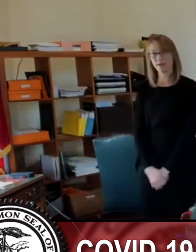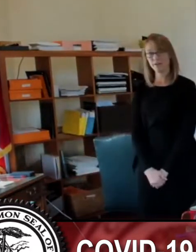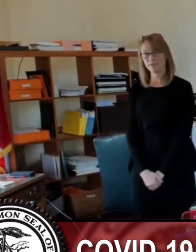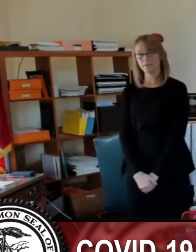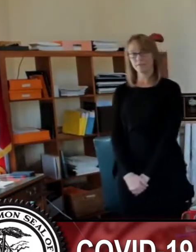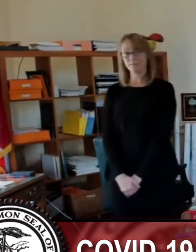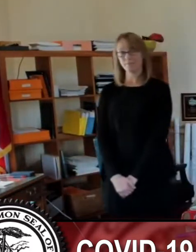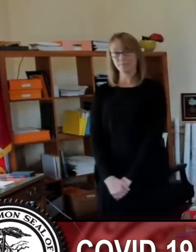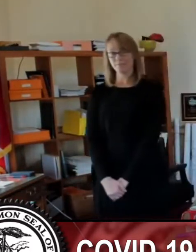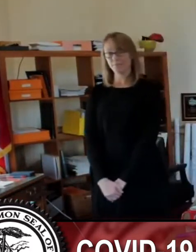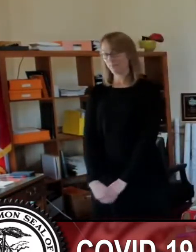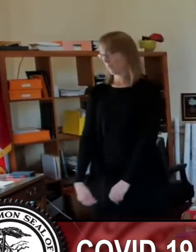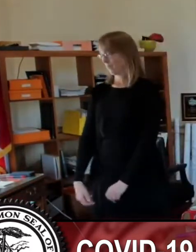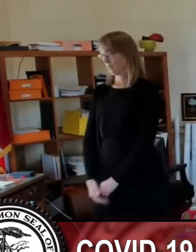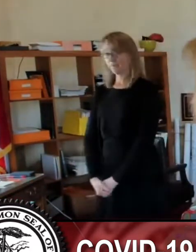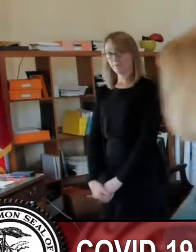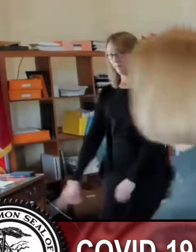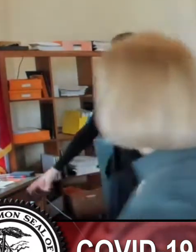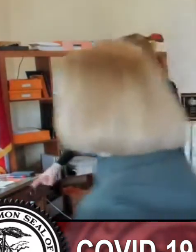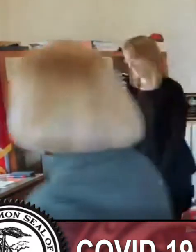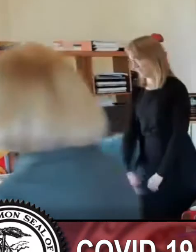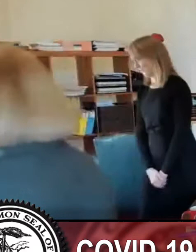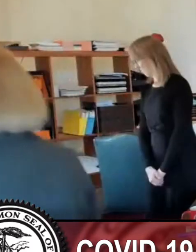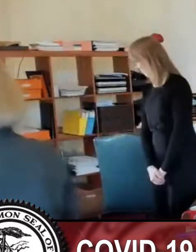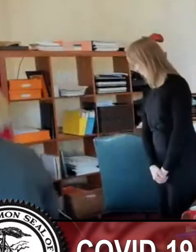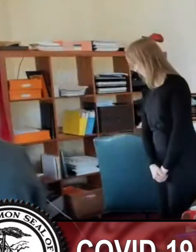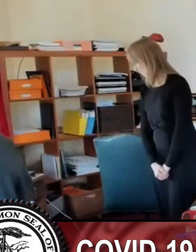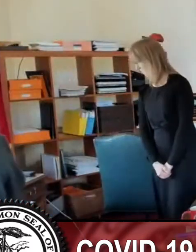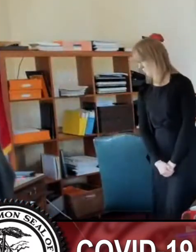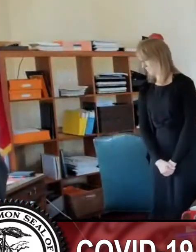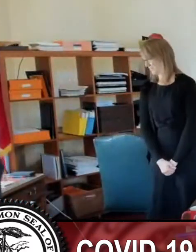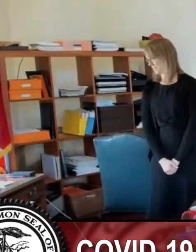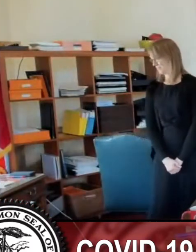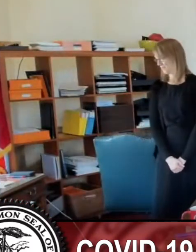Well, never mind. On my laptop? Yep.